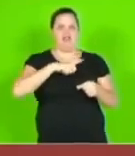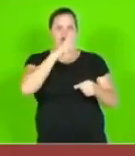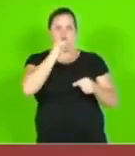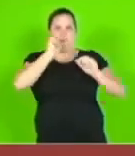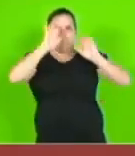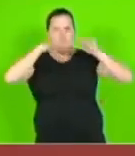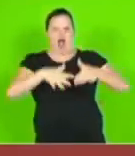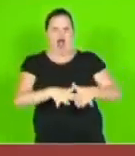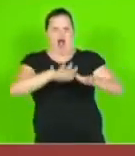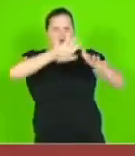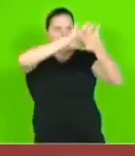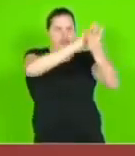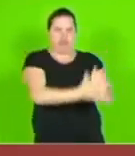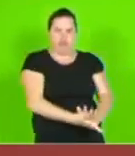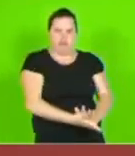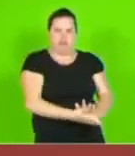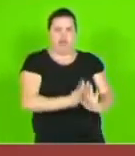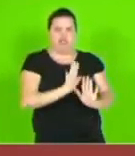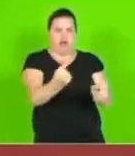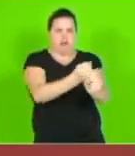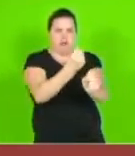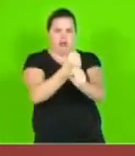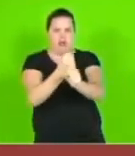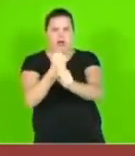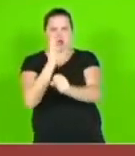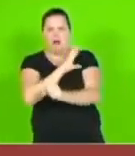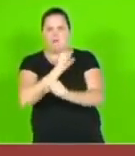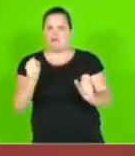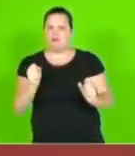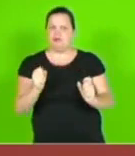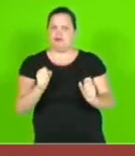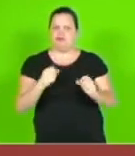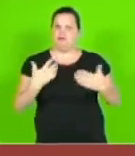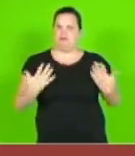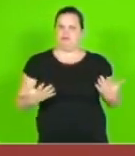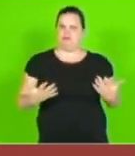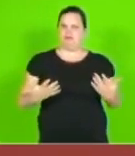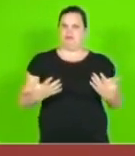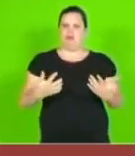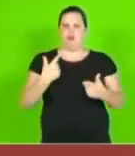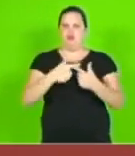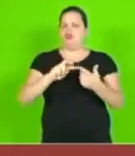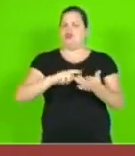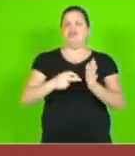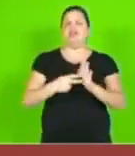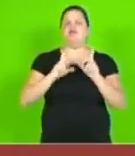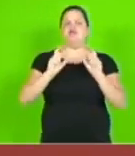when there's a tsunami, they quickly build it back up again.